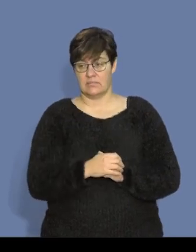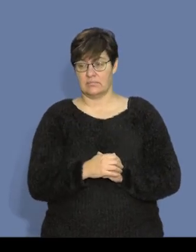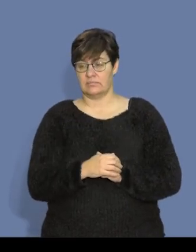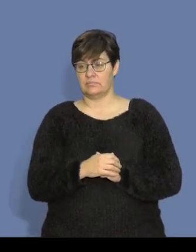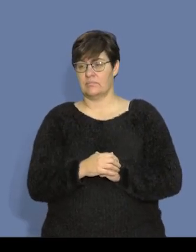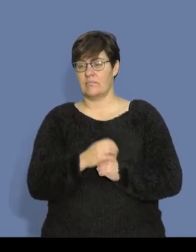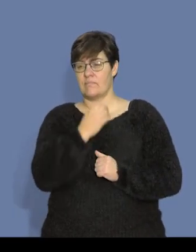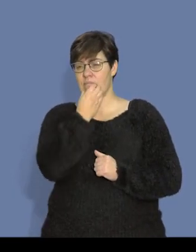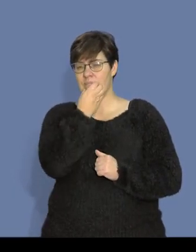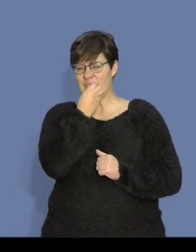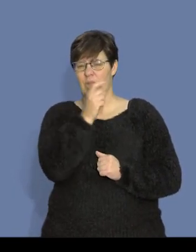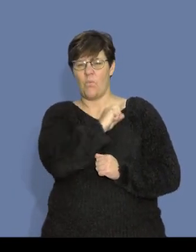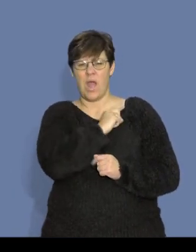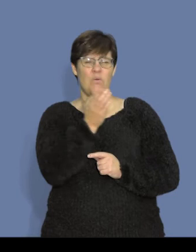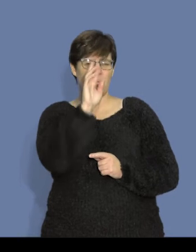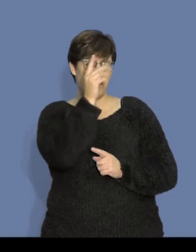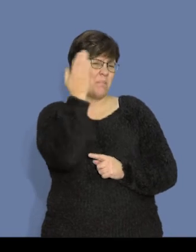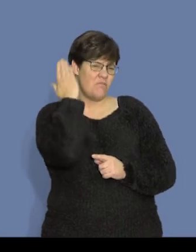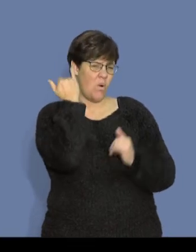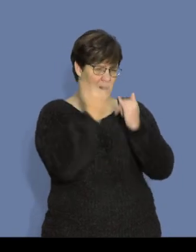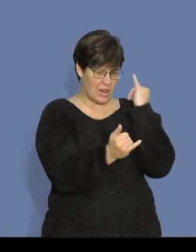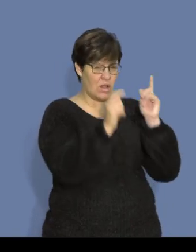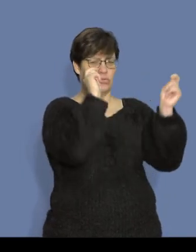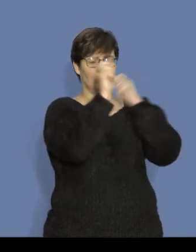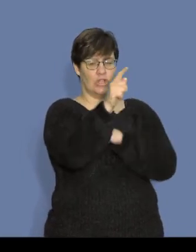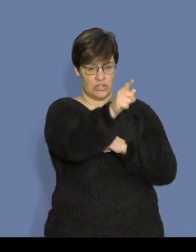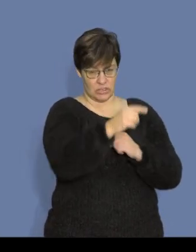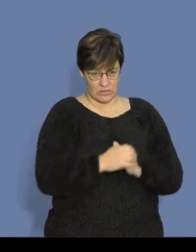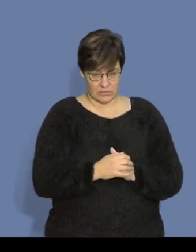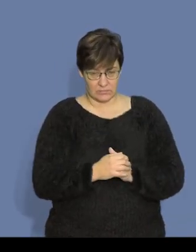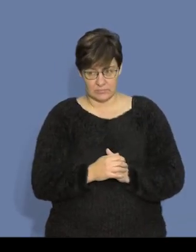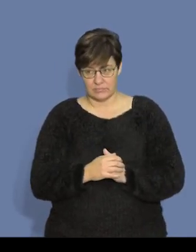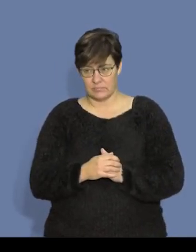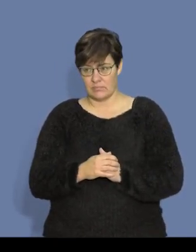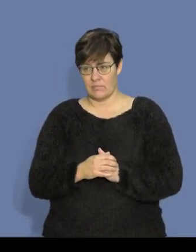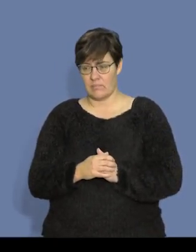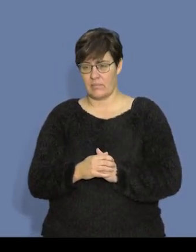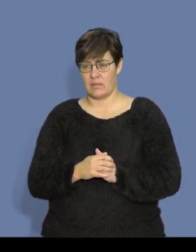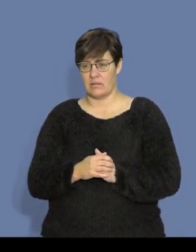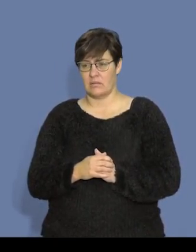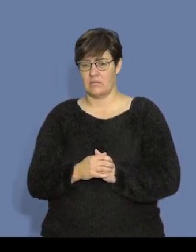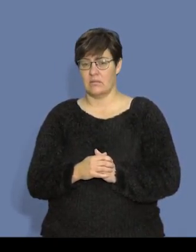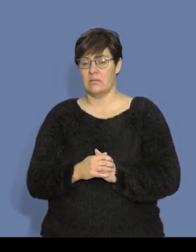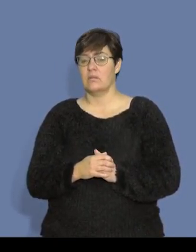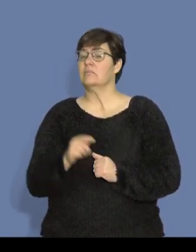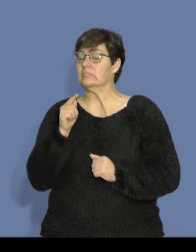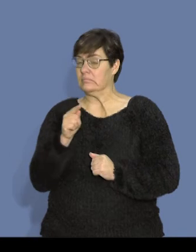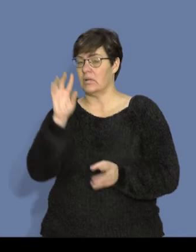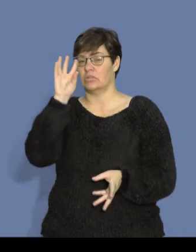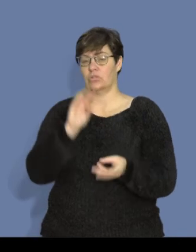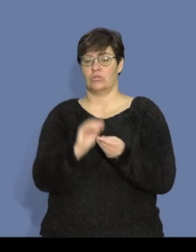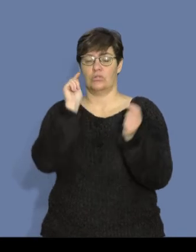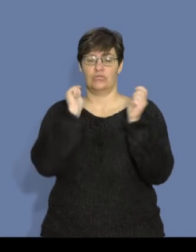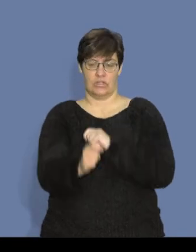2813,250. Okay. Remember, because of that error, that change here, we made a change with the credits with the bad debts figure, and as a result,